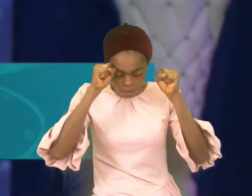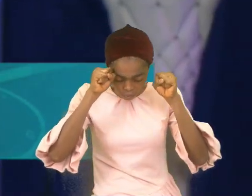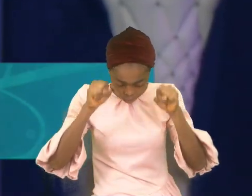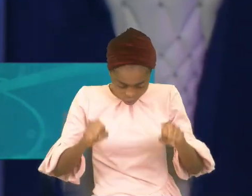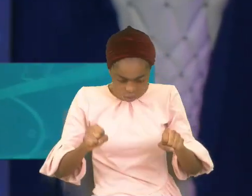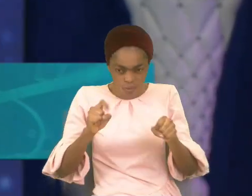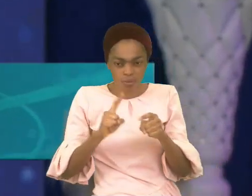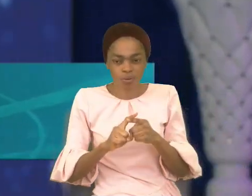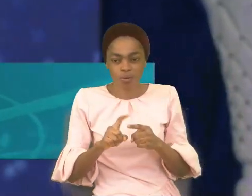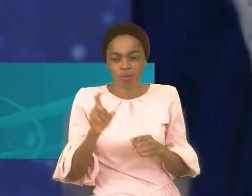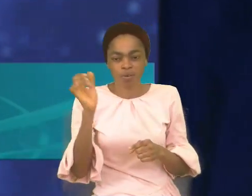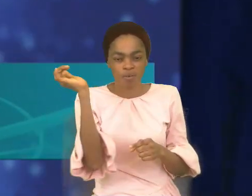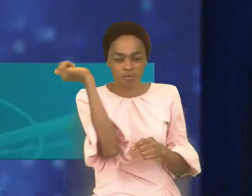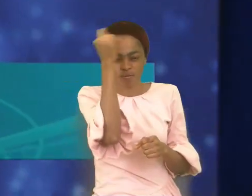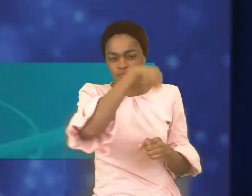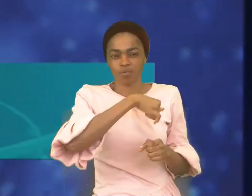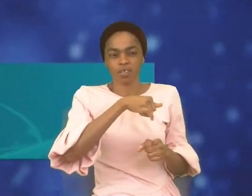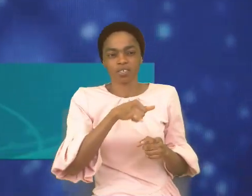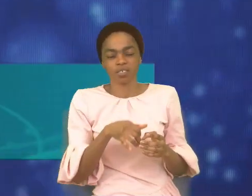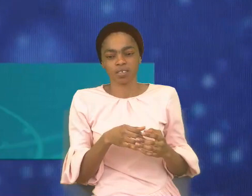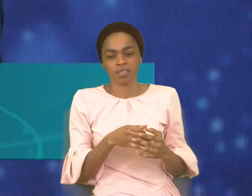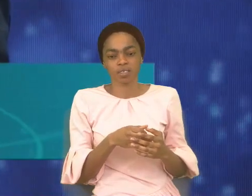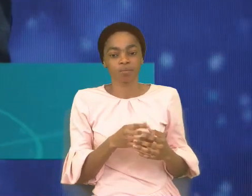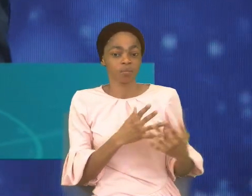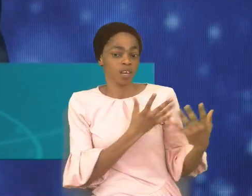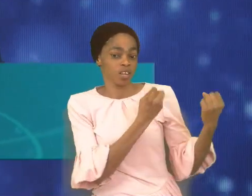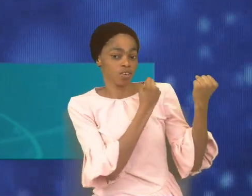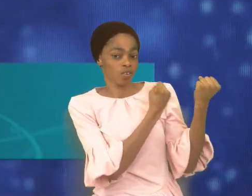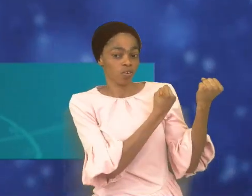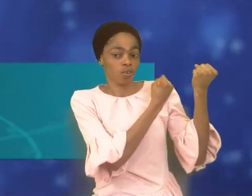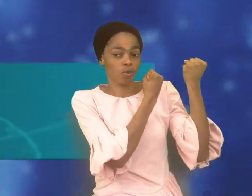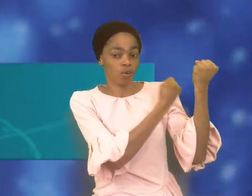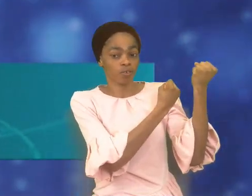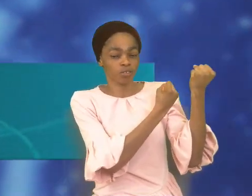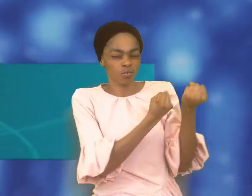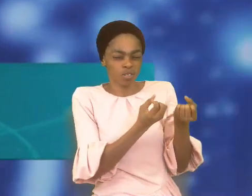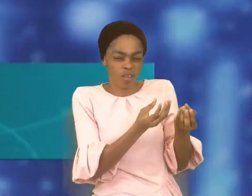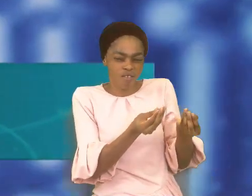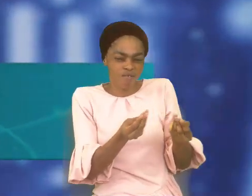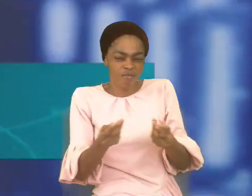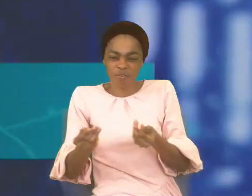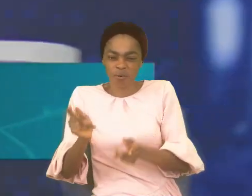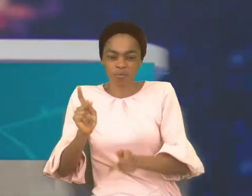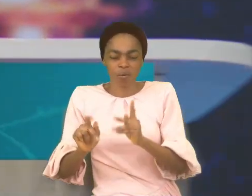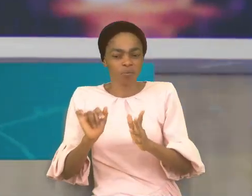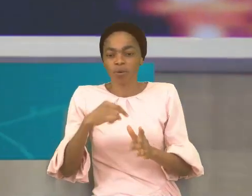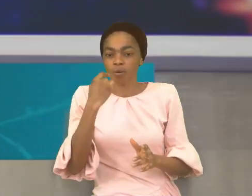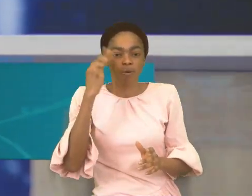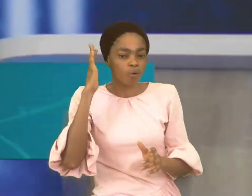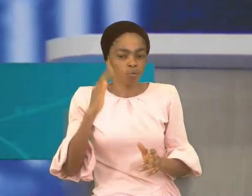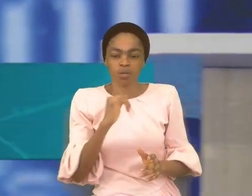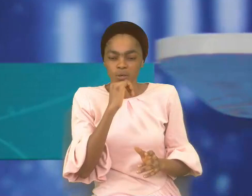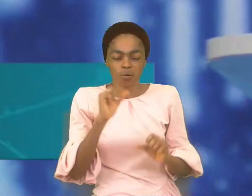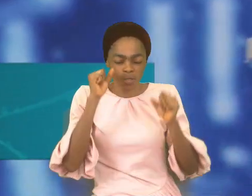foolishness, painting it, covering it with gold, foolishness, asking people to bow down to